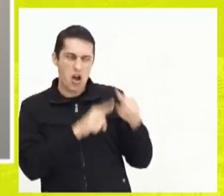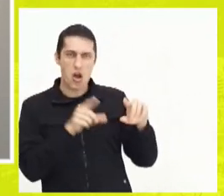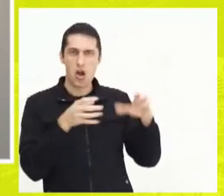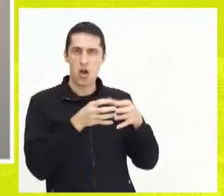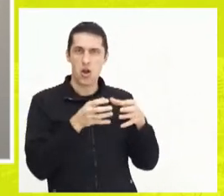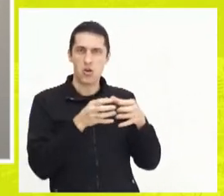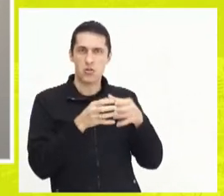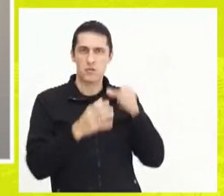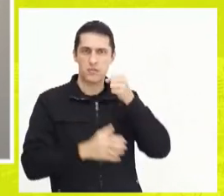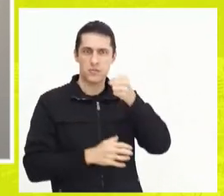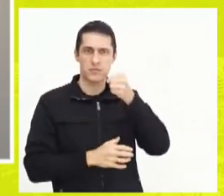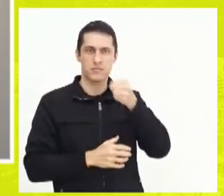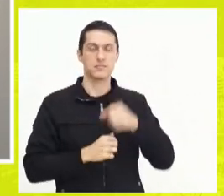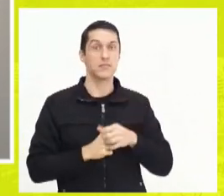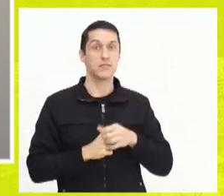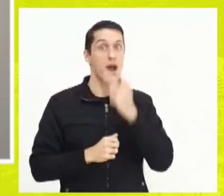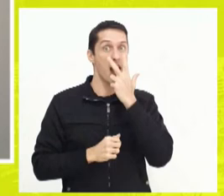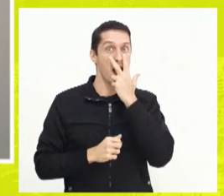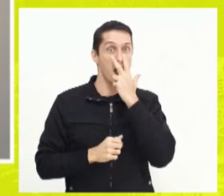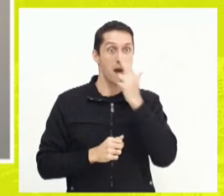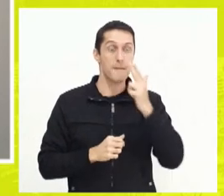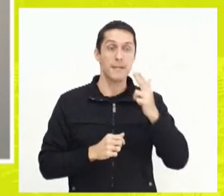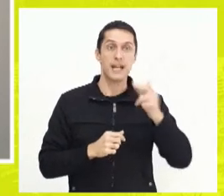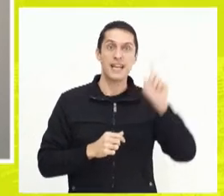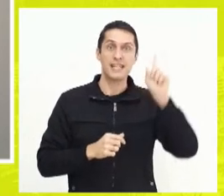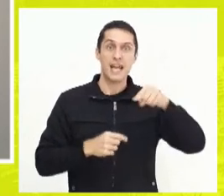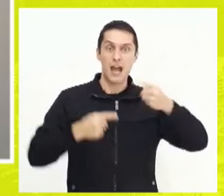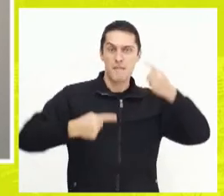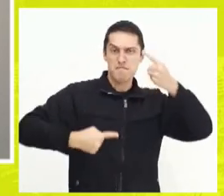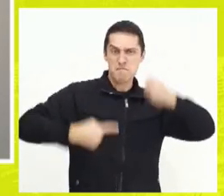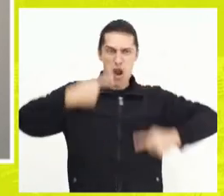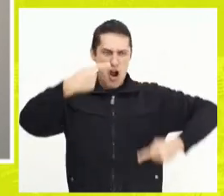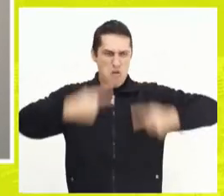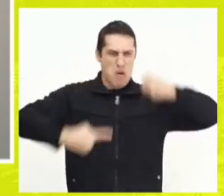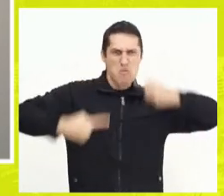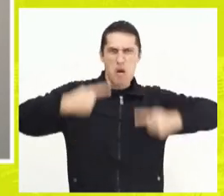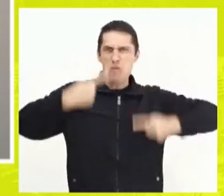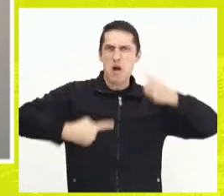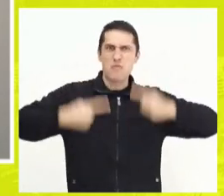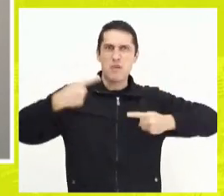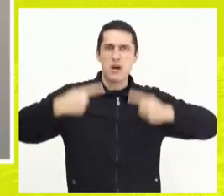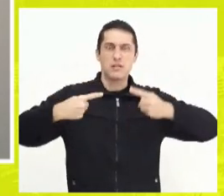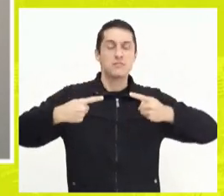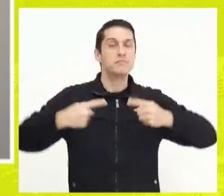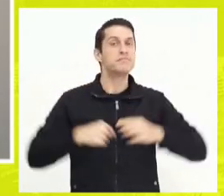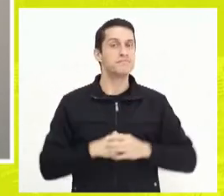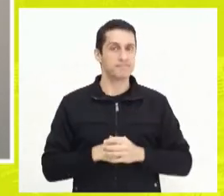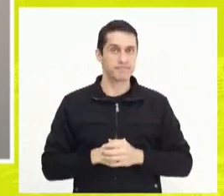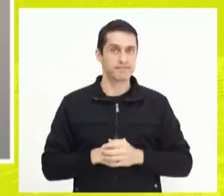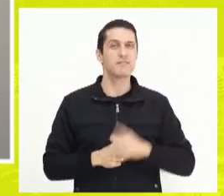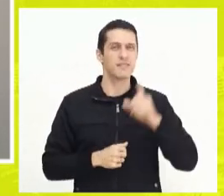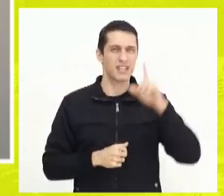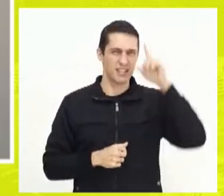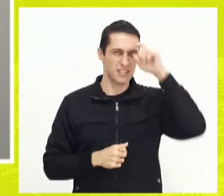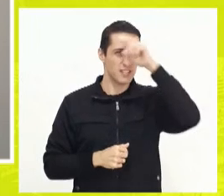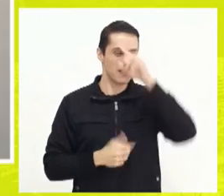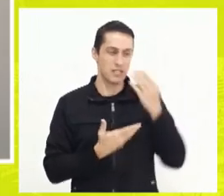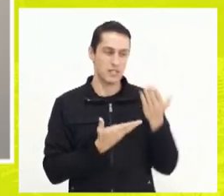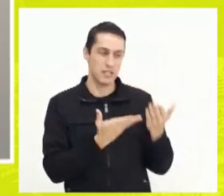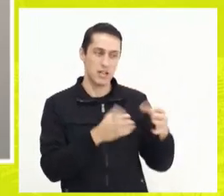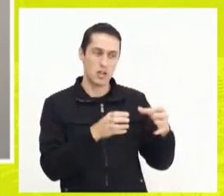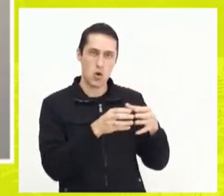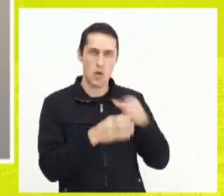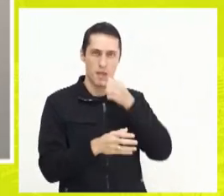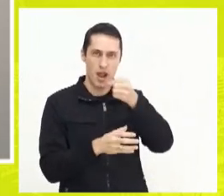president that is really harmful for individual for the reporters there as far as their mental health and